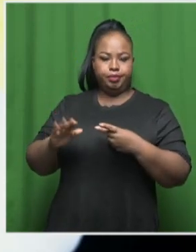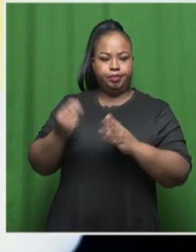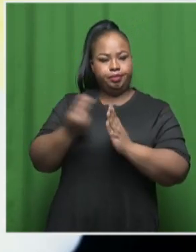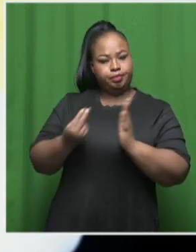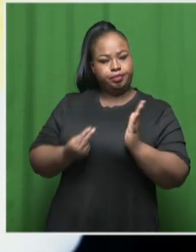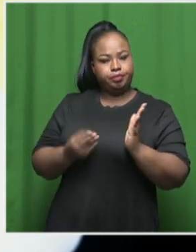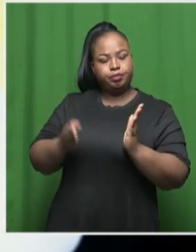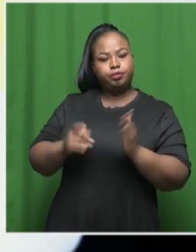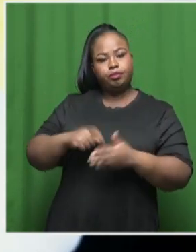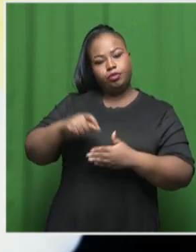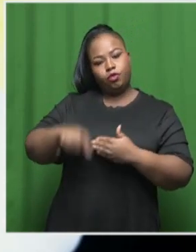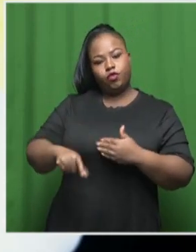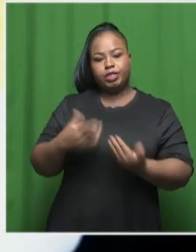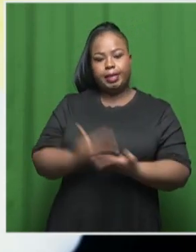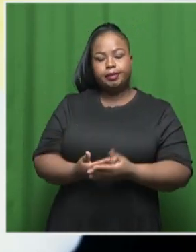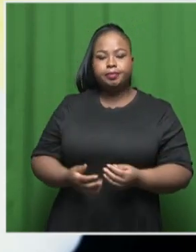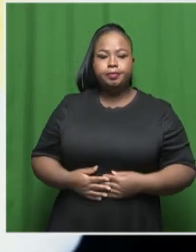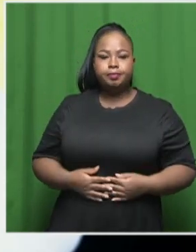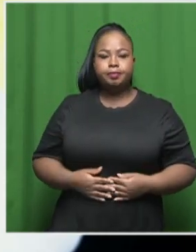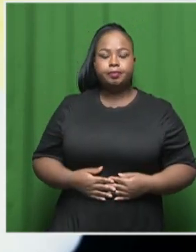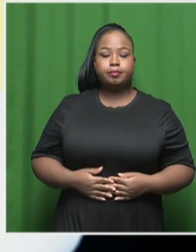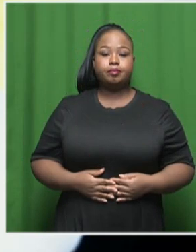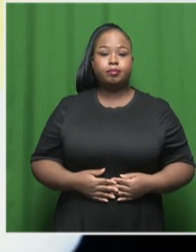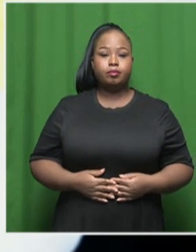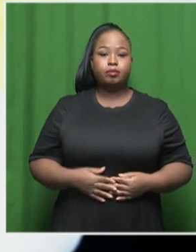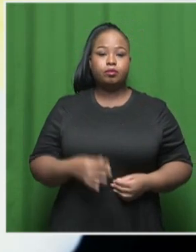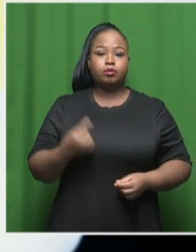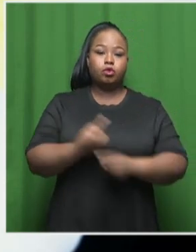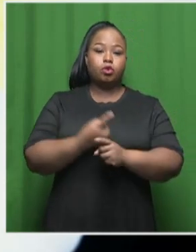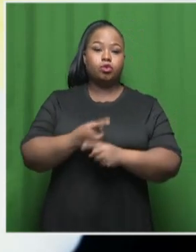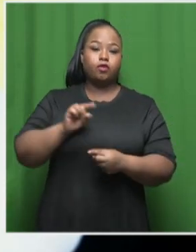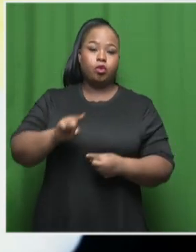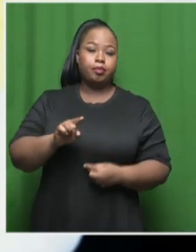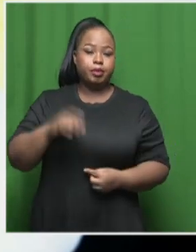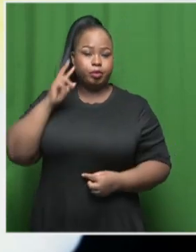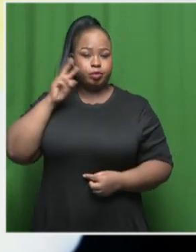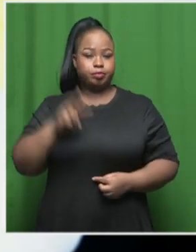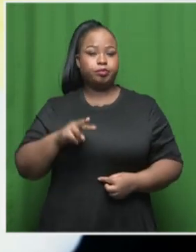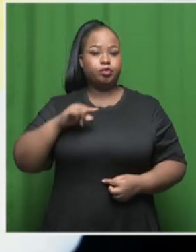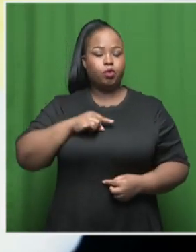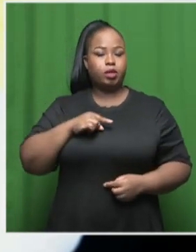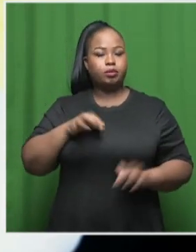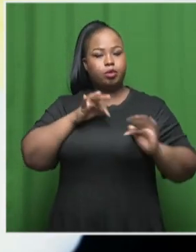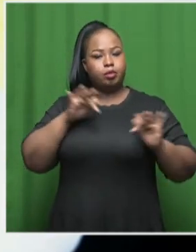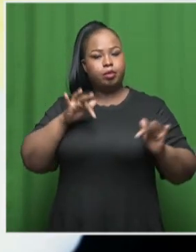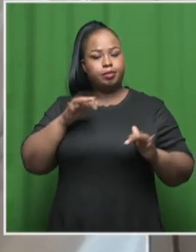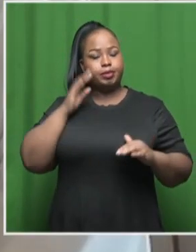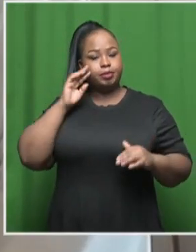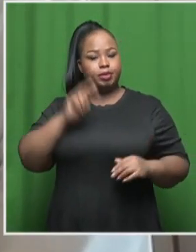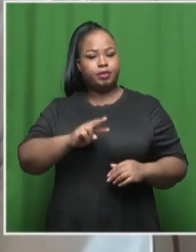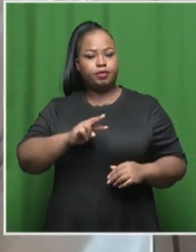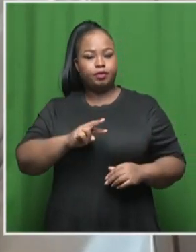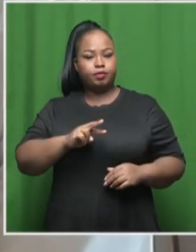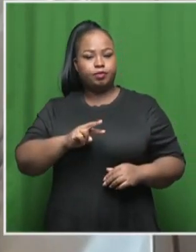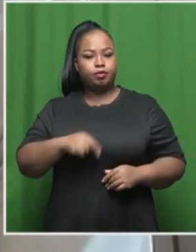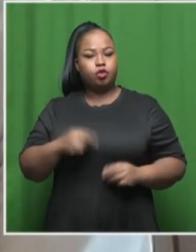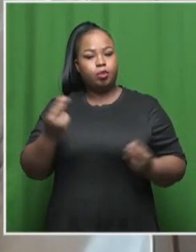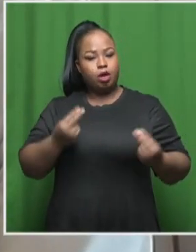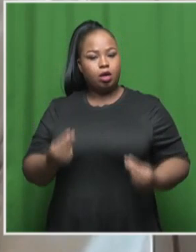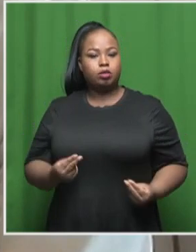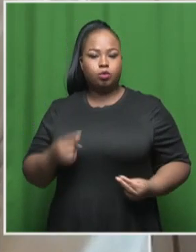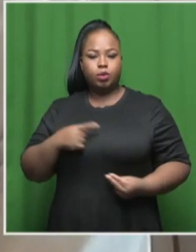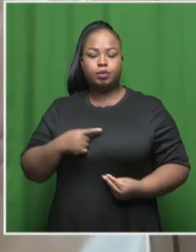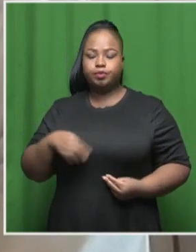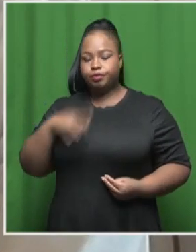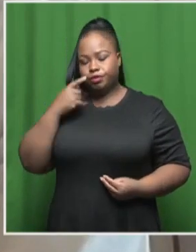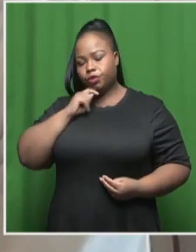the convention. From an artist perspective, you know, that was more from a public perspective, but from an art perspective, it's just a